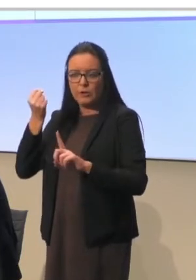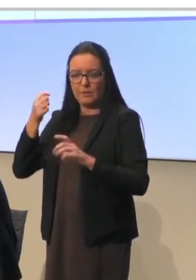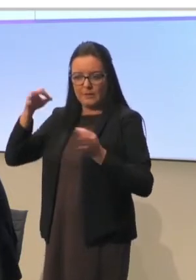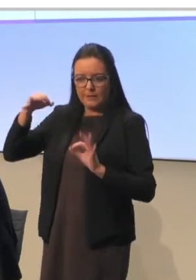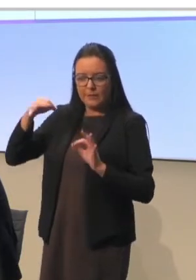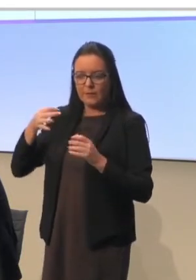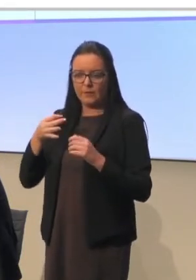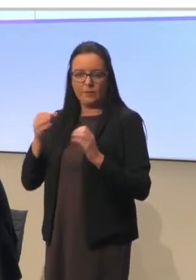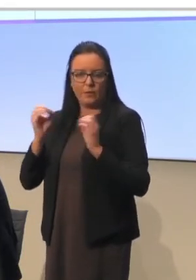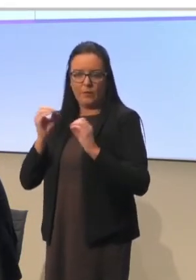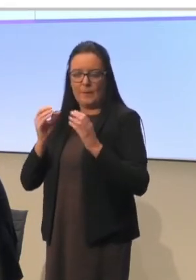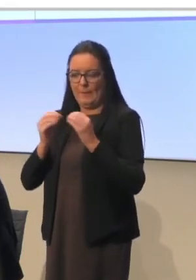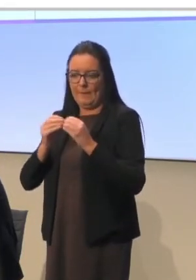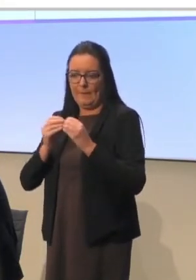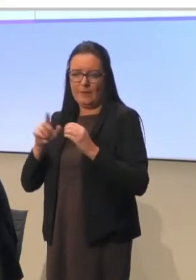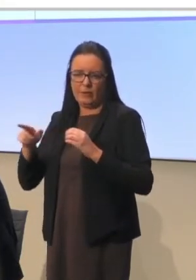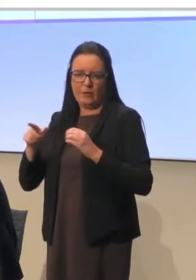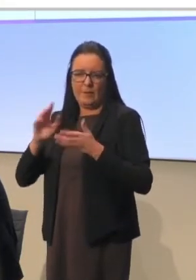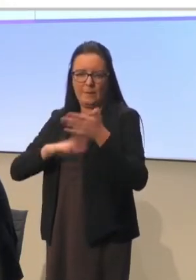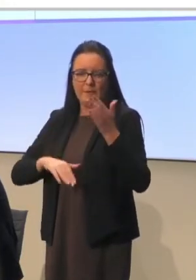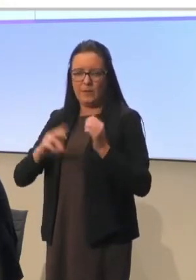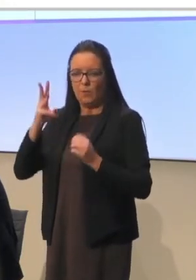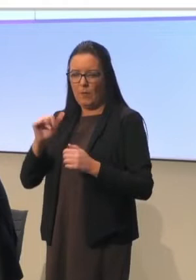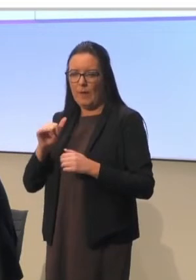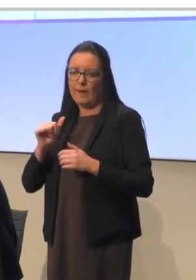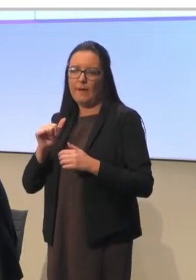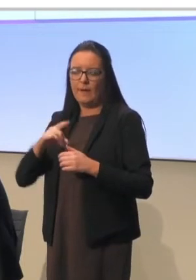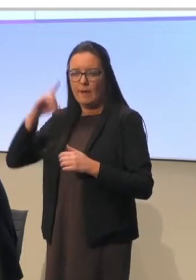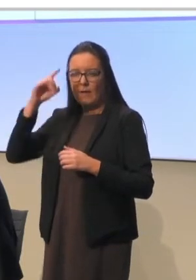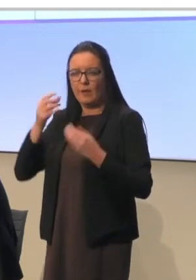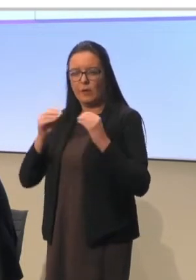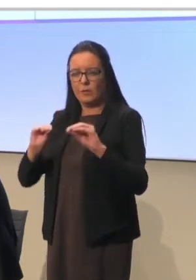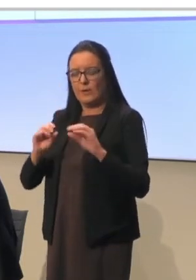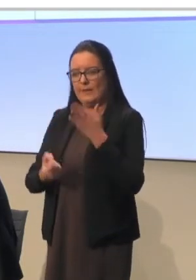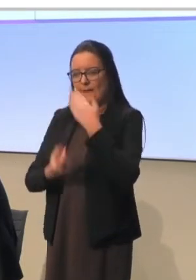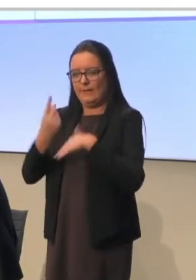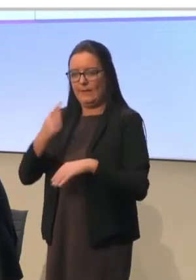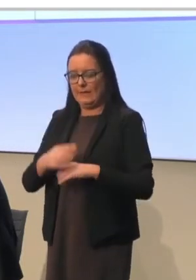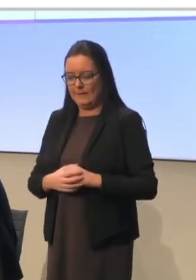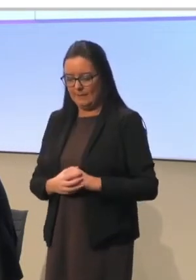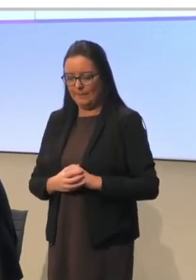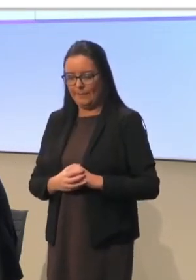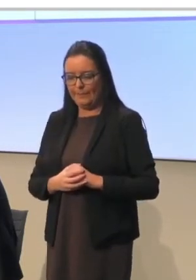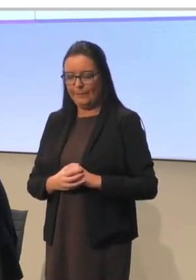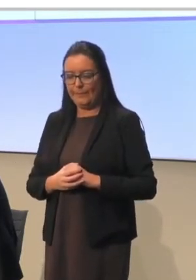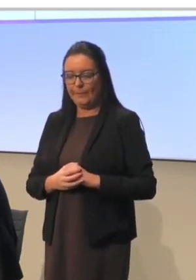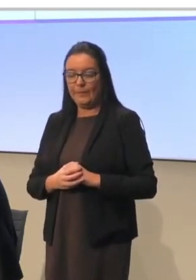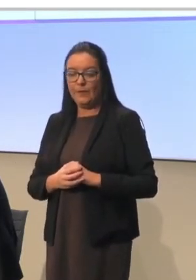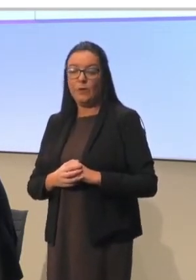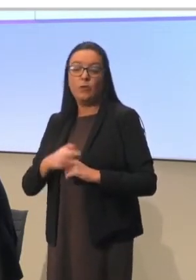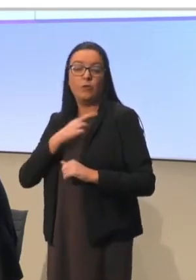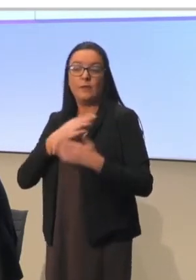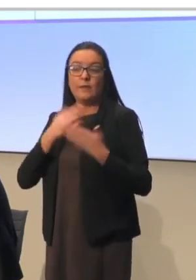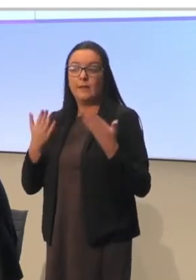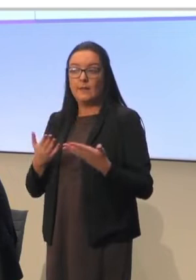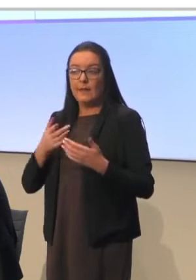for that difference, that gap in higher education attendance. So looking at some of the things that do account